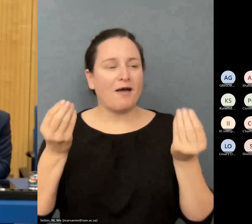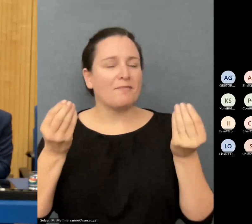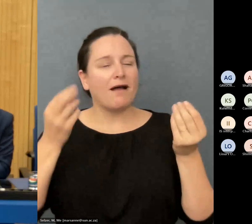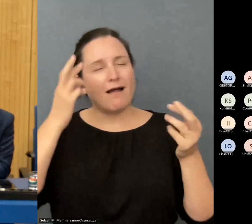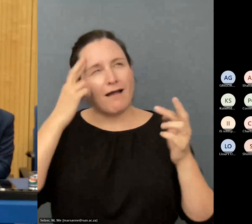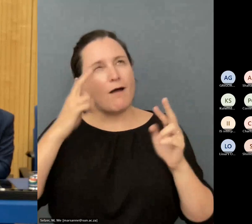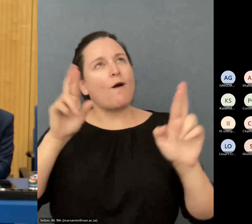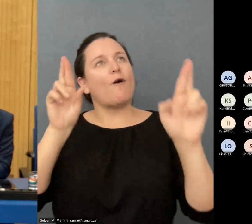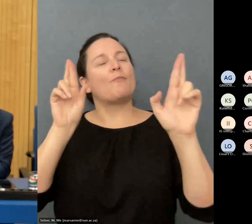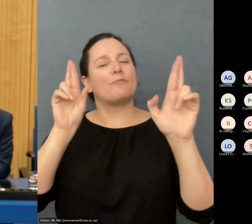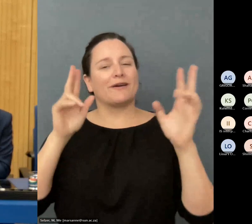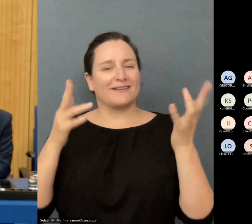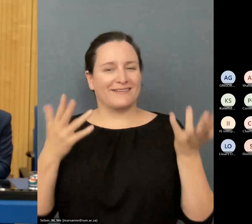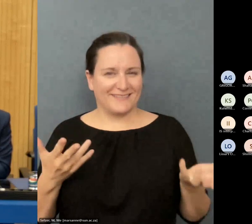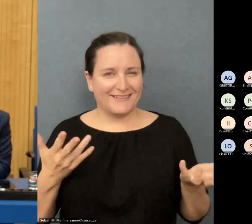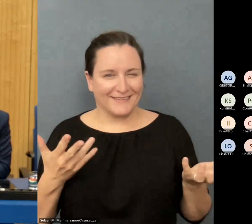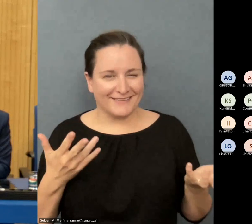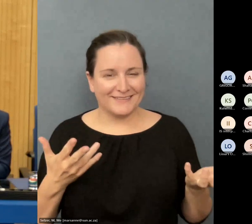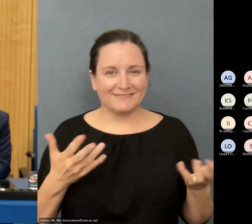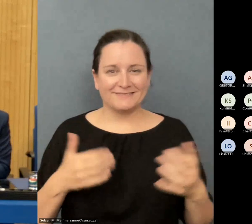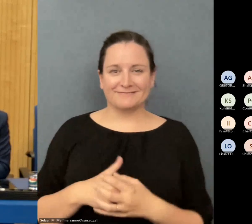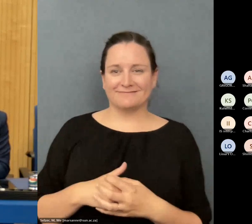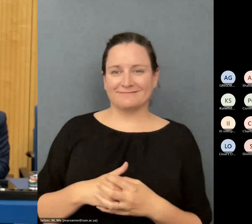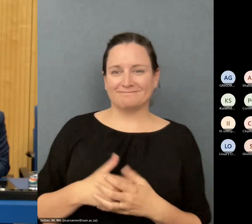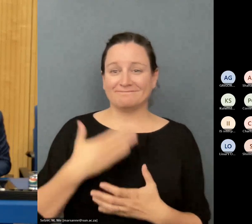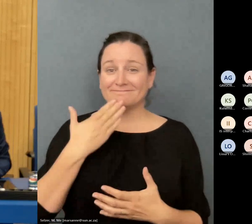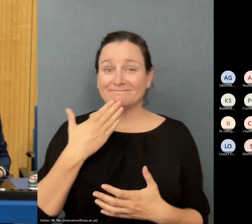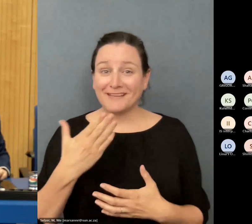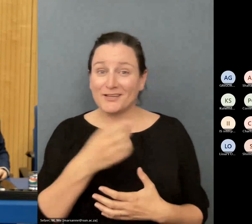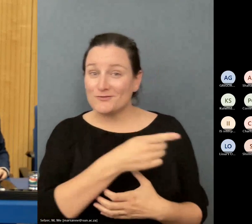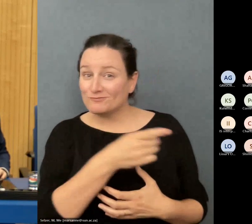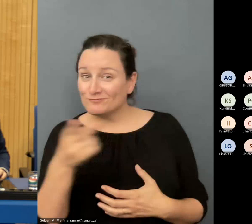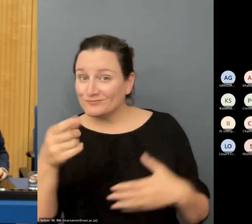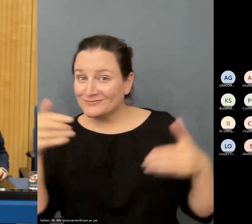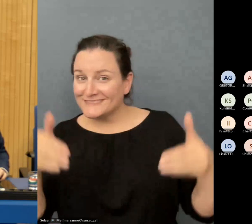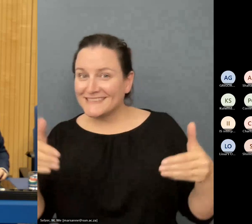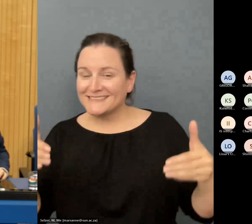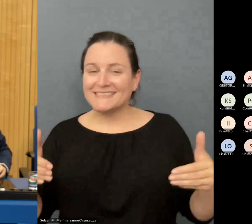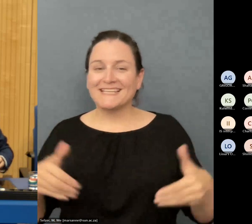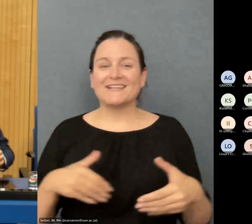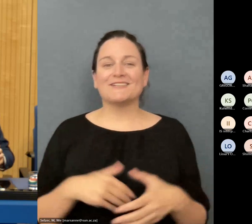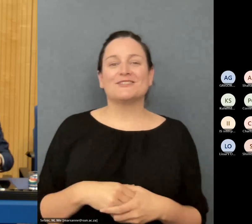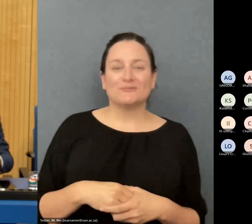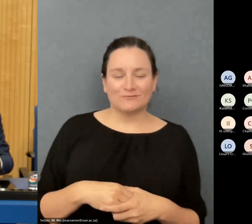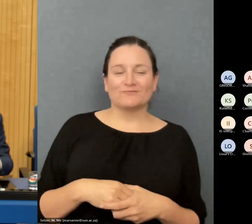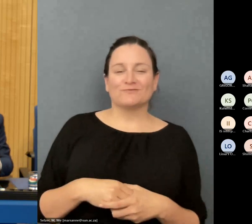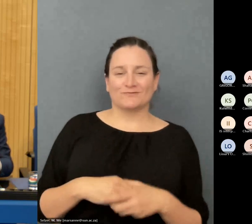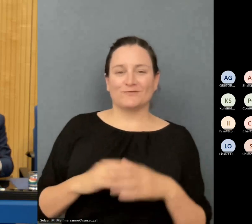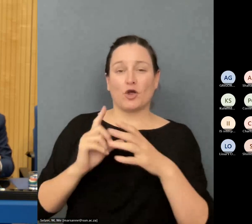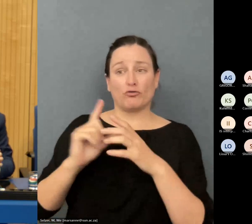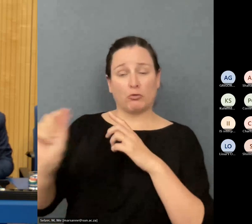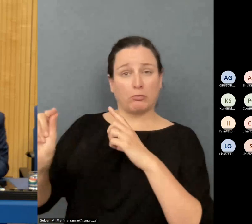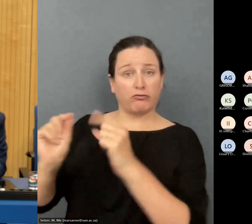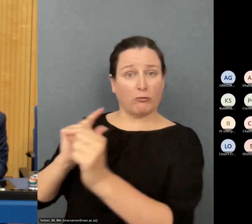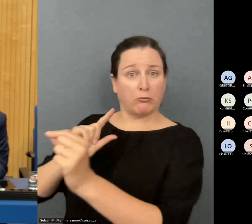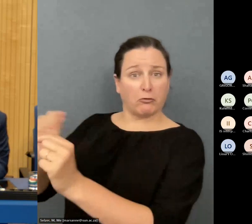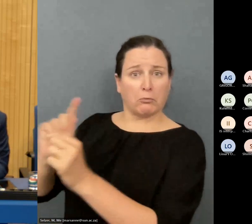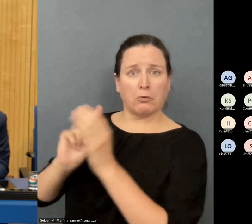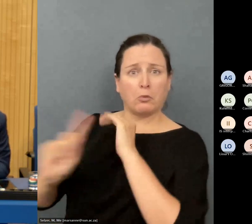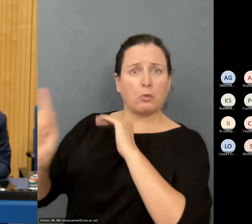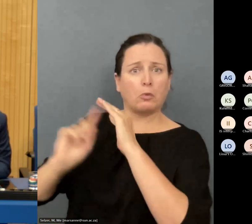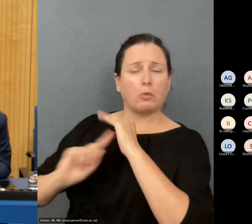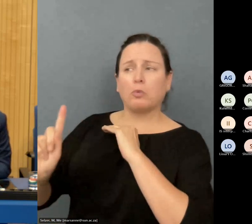last few people, goodbye. Thank you for being here. Last few folks are going to head on out. All right, here's what we got in for